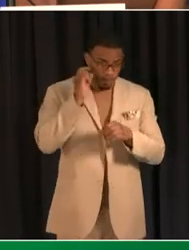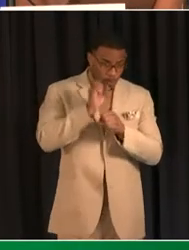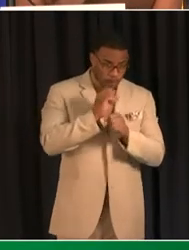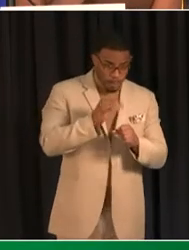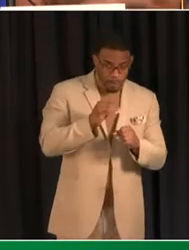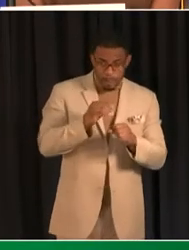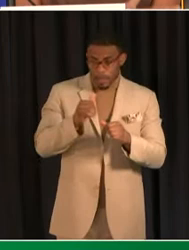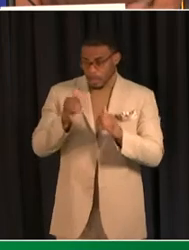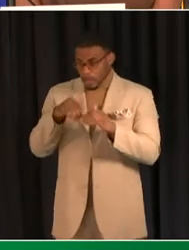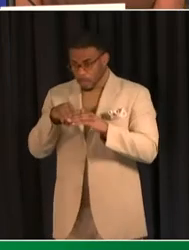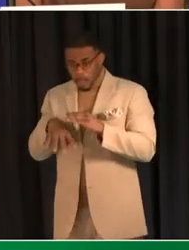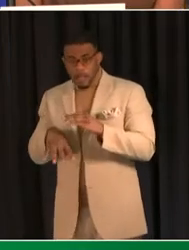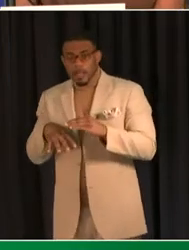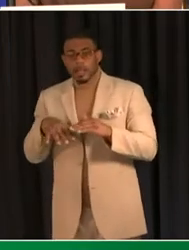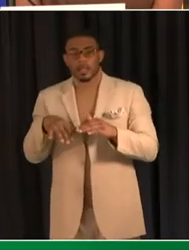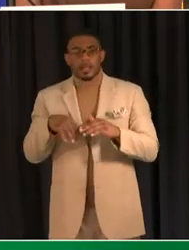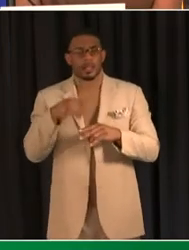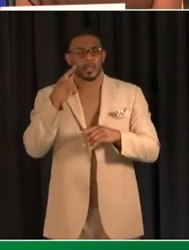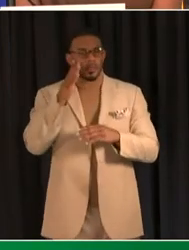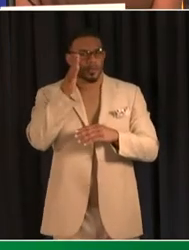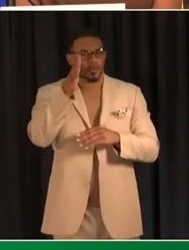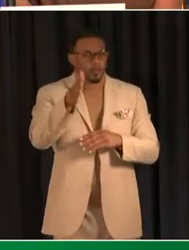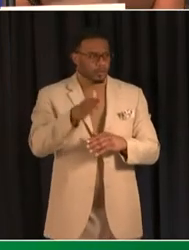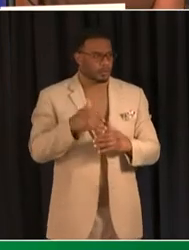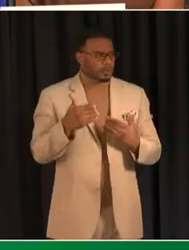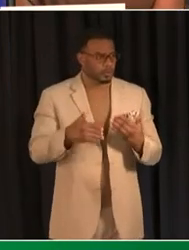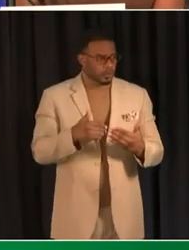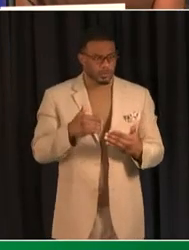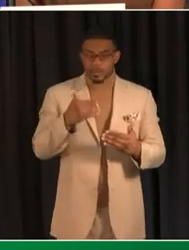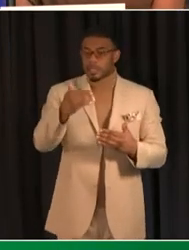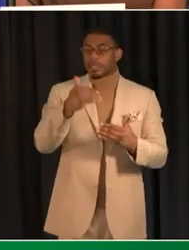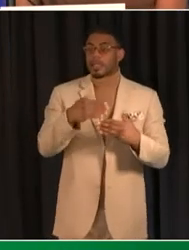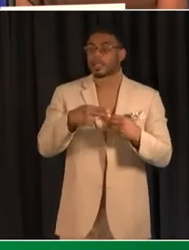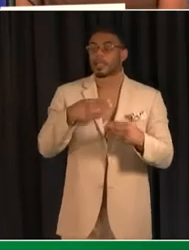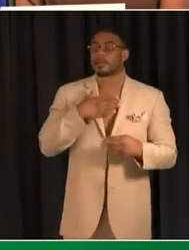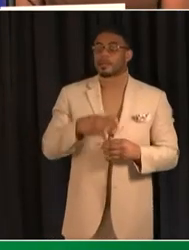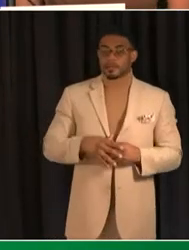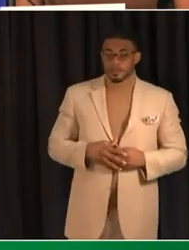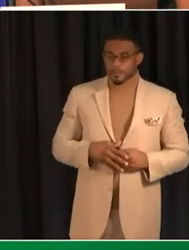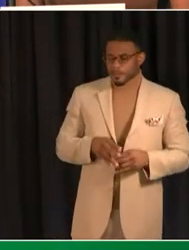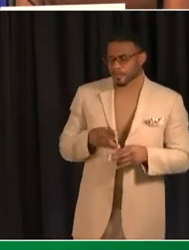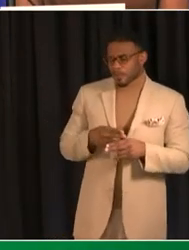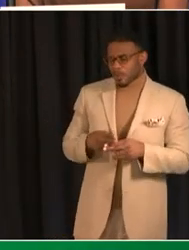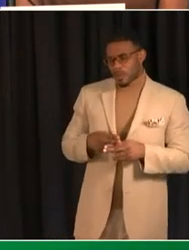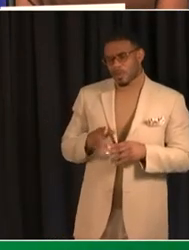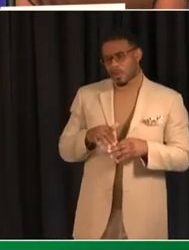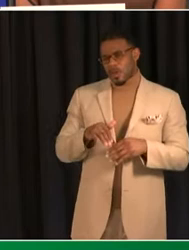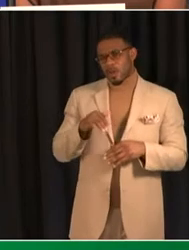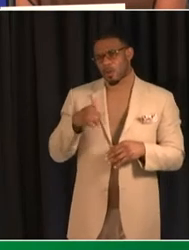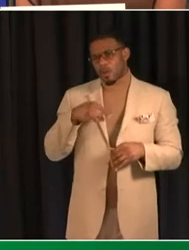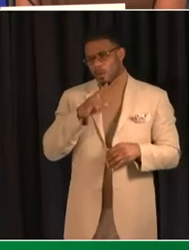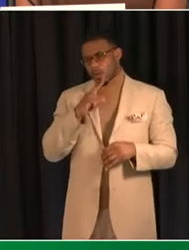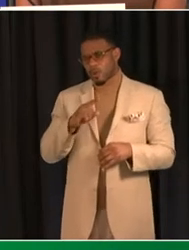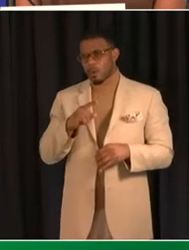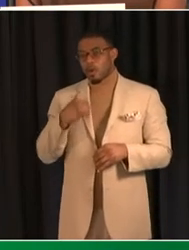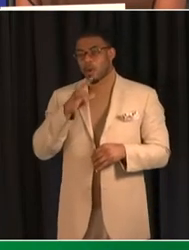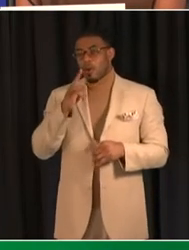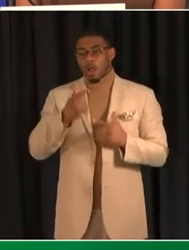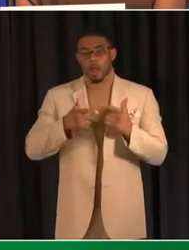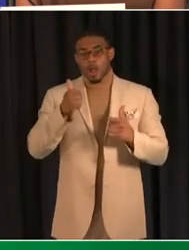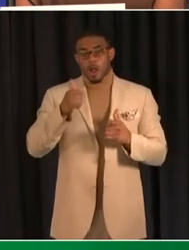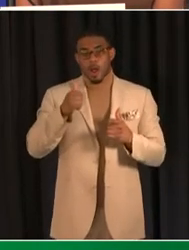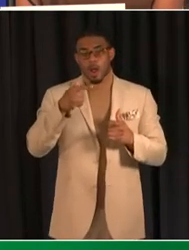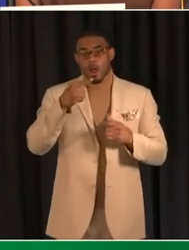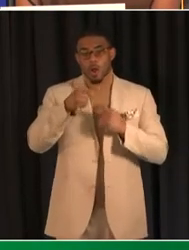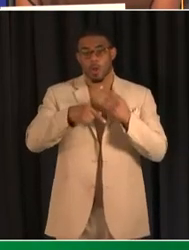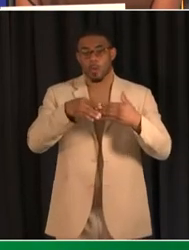both for employers and employees, and takes us into the future. So if we can go to the next slide, just briefly on WeWork. We are one of the